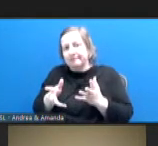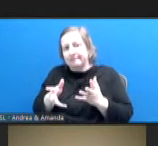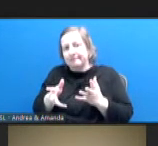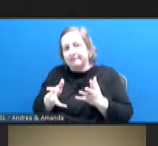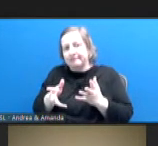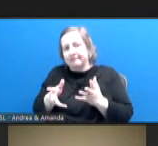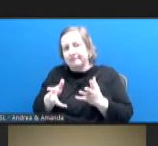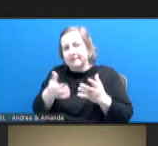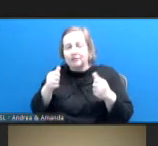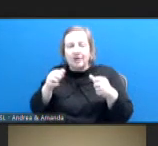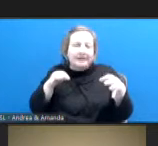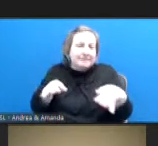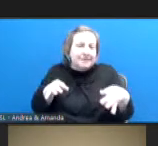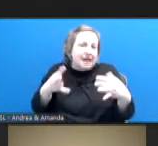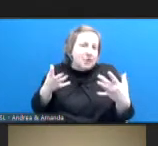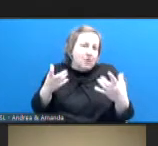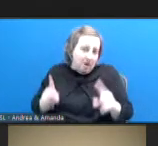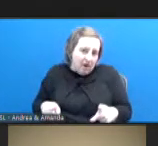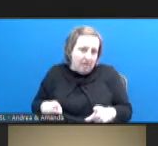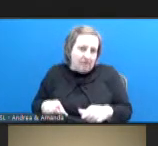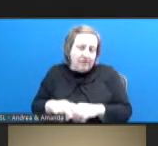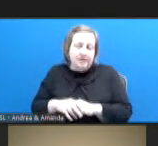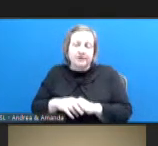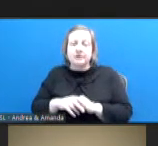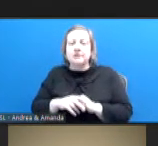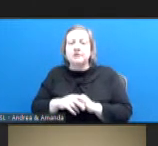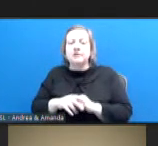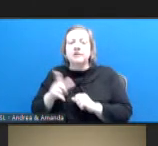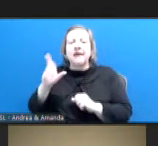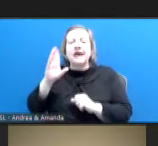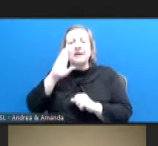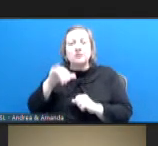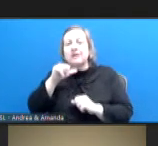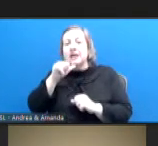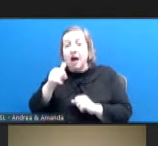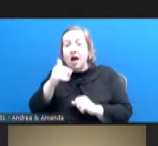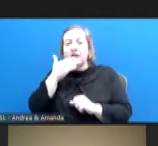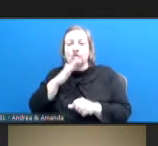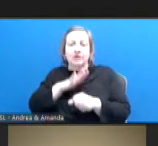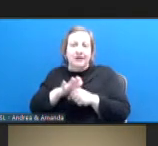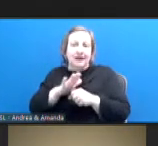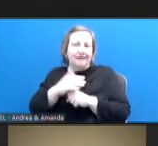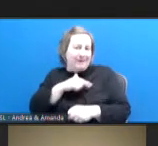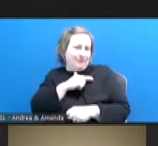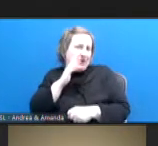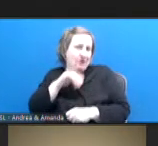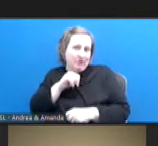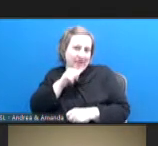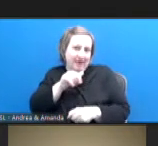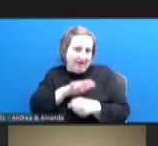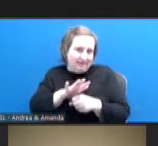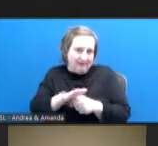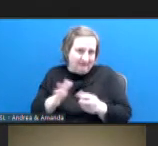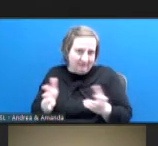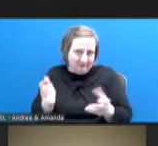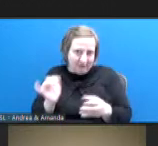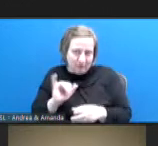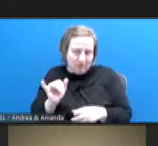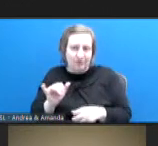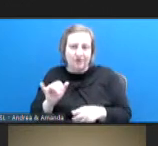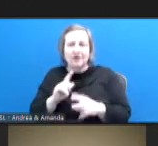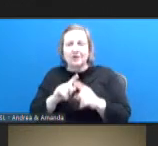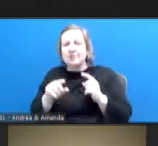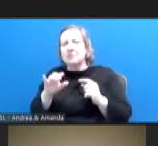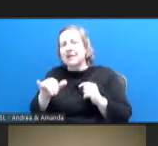to explain what happened. But they knew that it wasn't going to be good enough, and we did too. So, but yeah, I think the other stuff, that